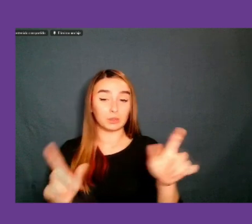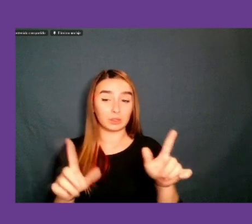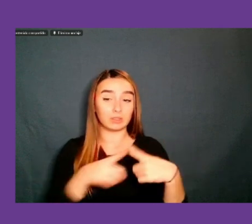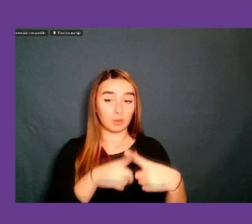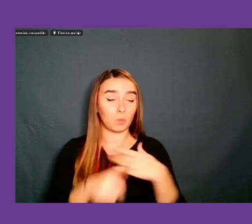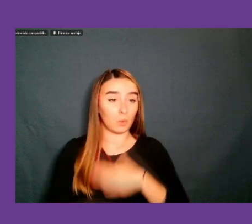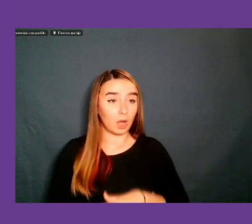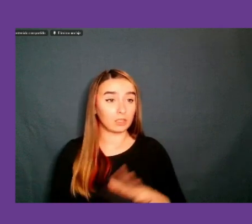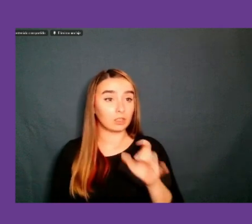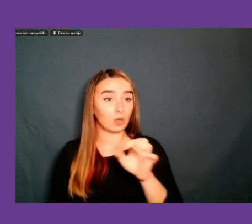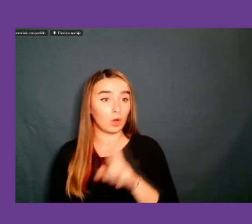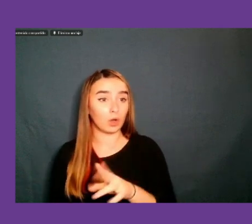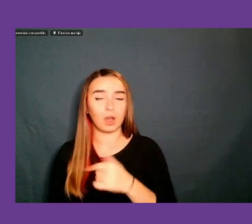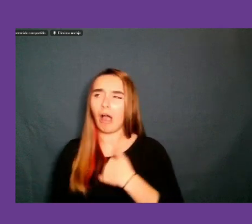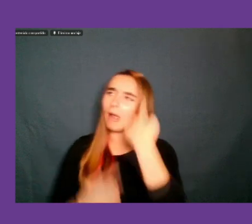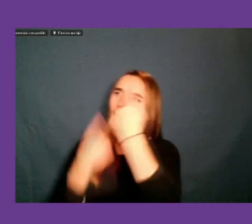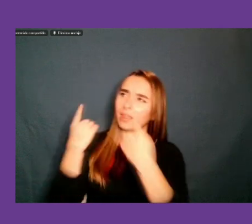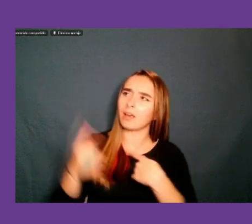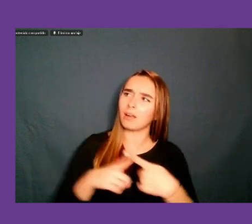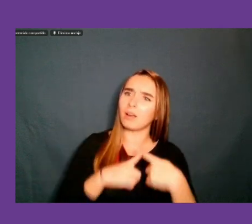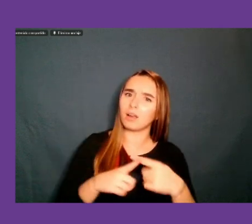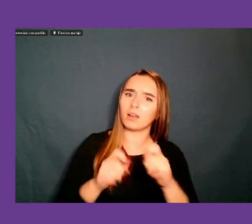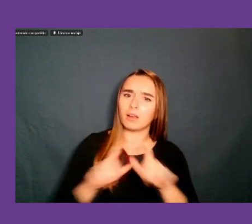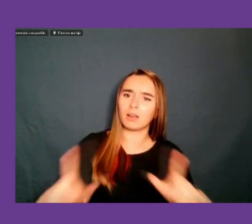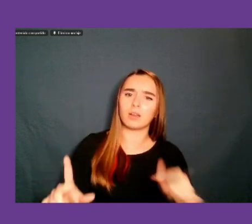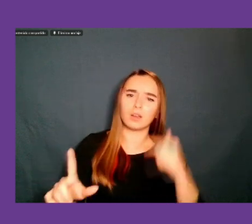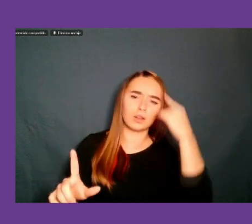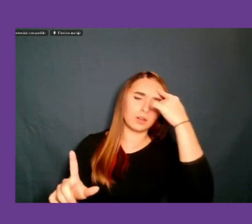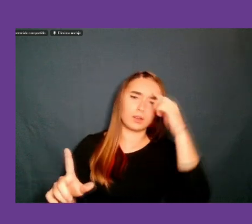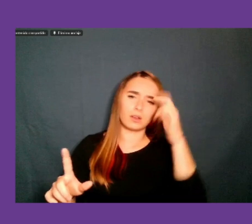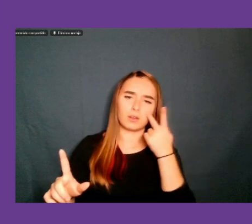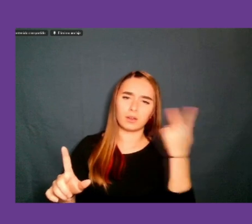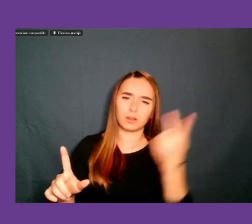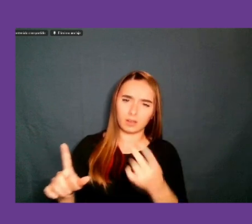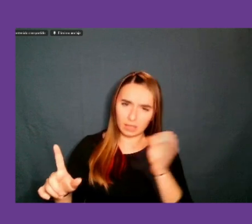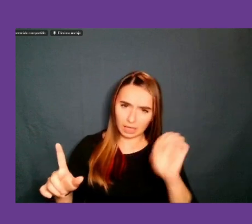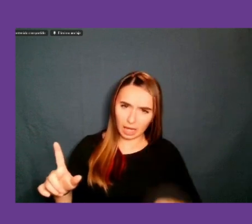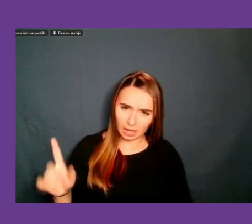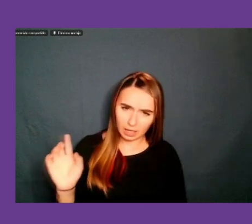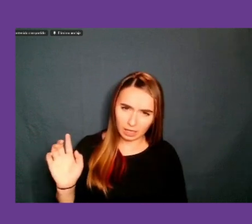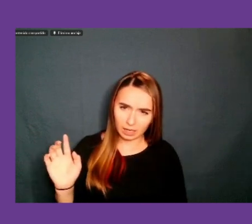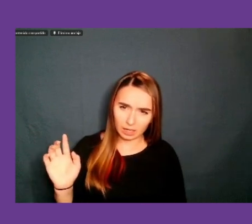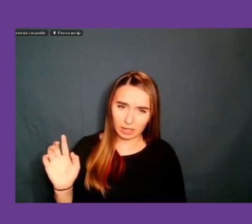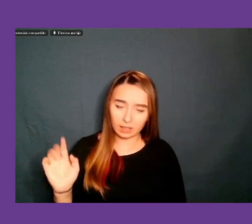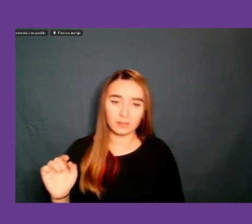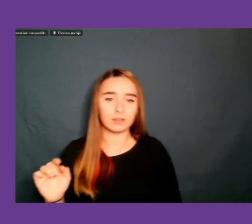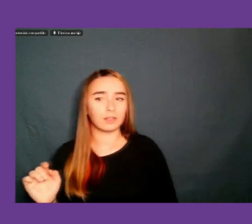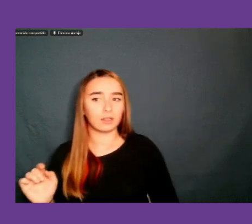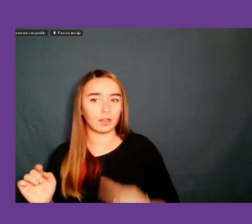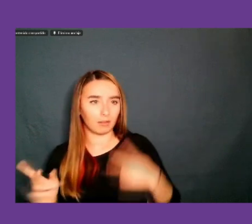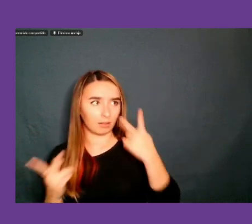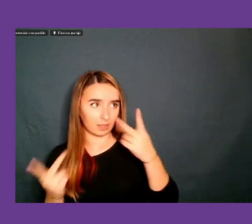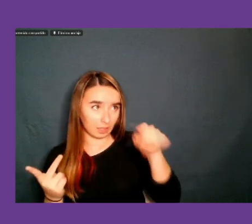I'm sharing my screen. Do you think it's? Can you see it? Maybe. We can see you, which is